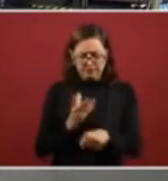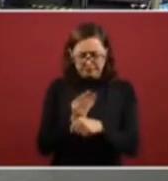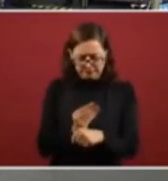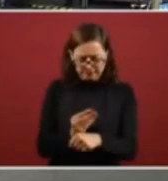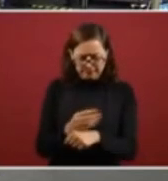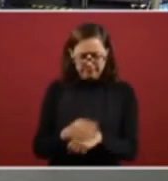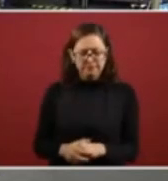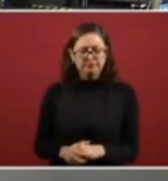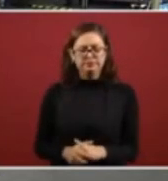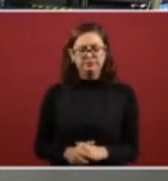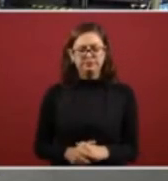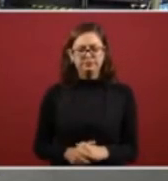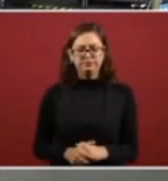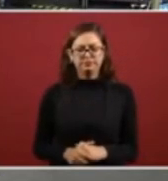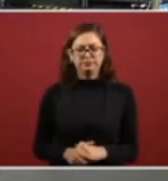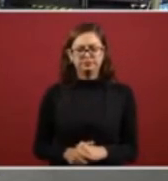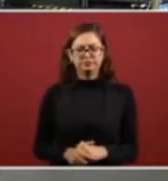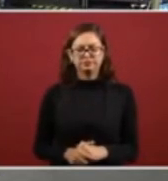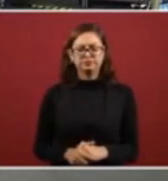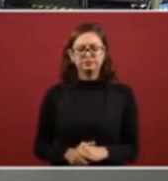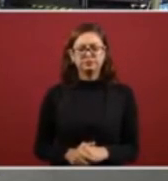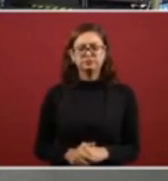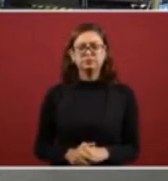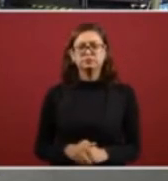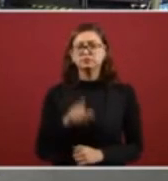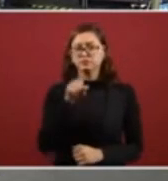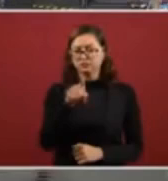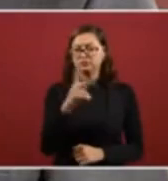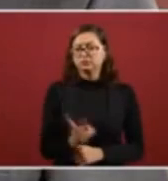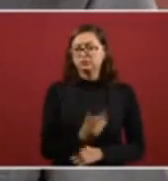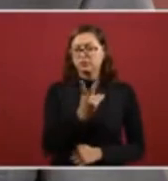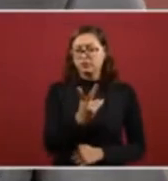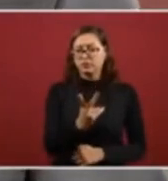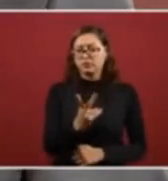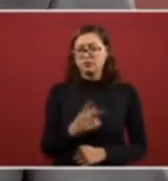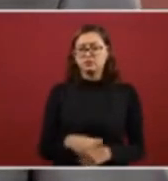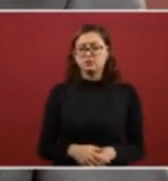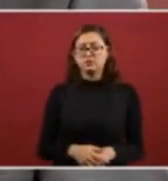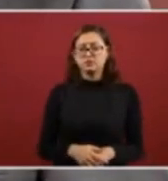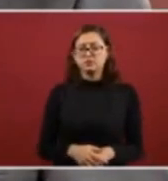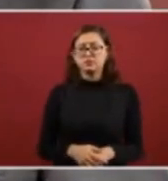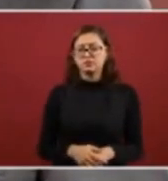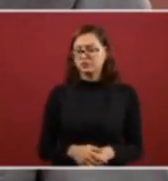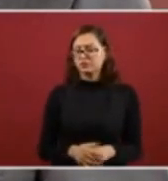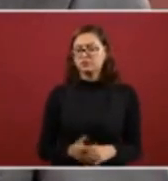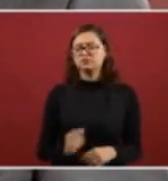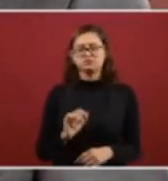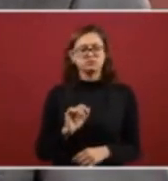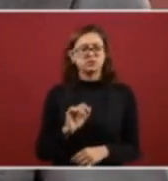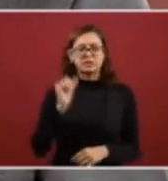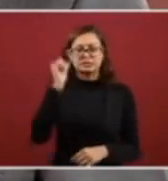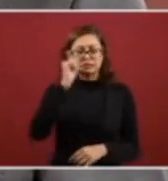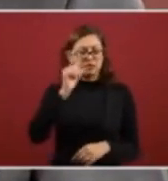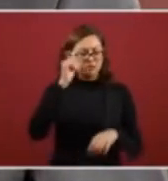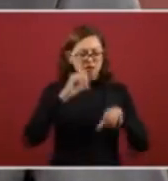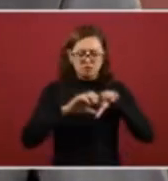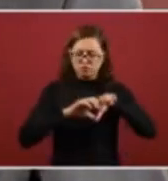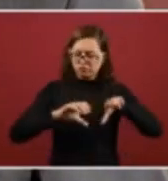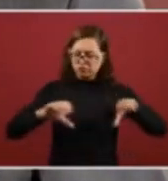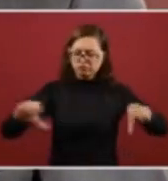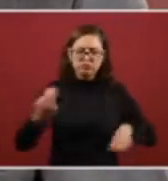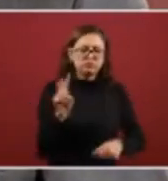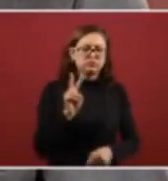I just want to compliment you. That your question, is there a system of permanent vigilance